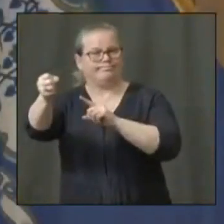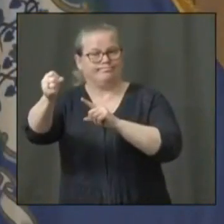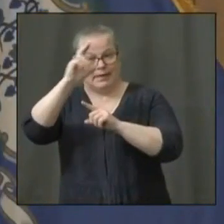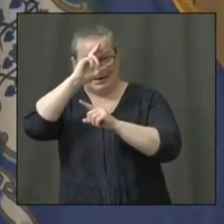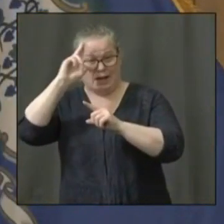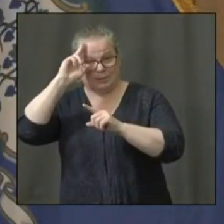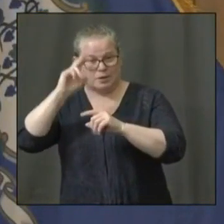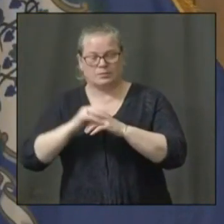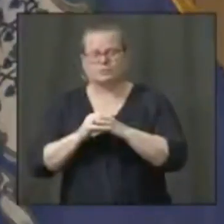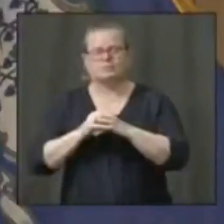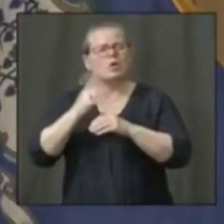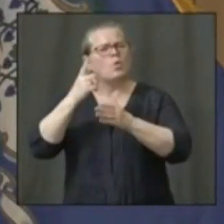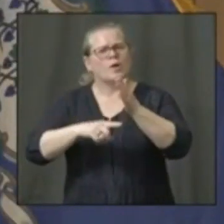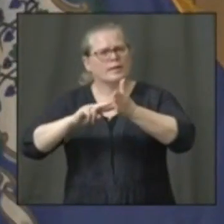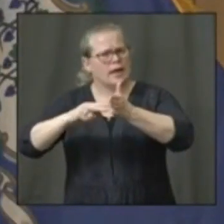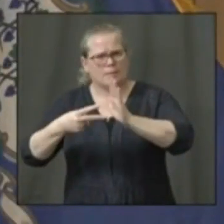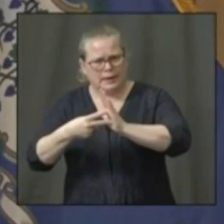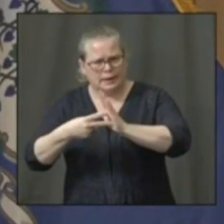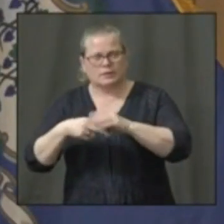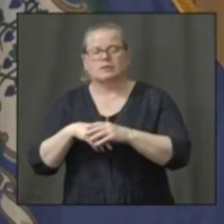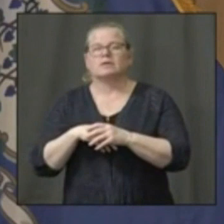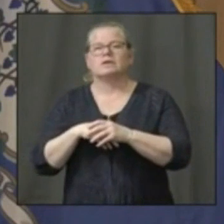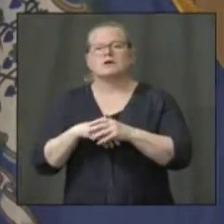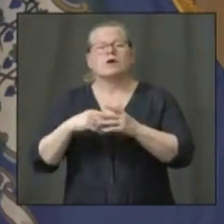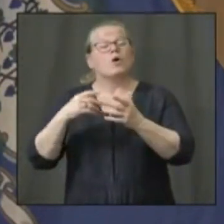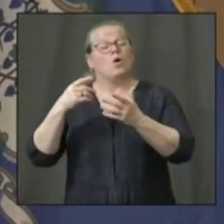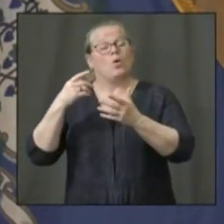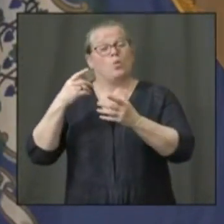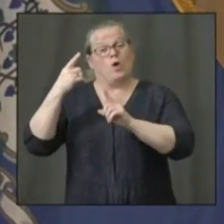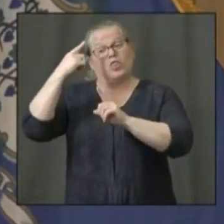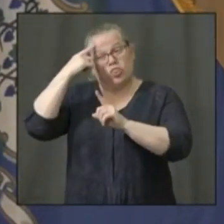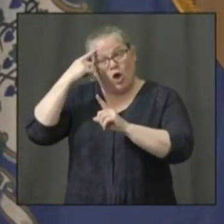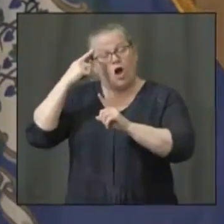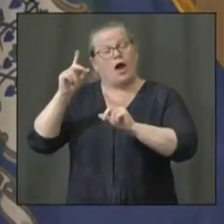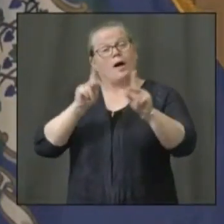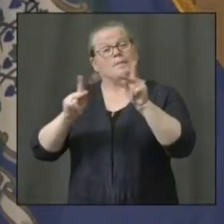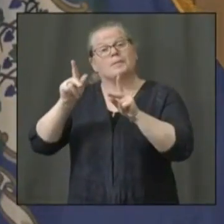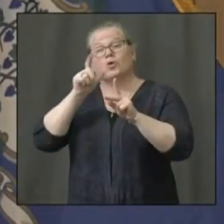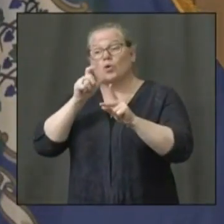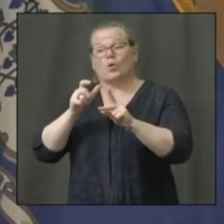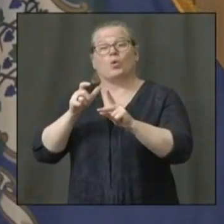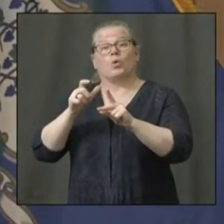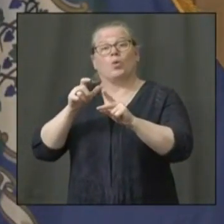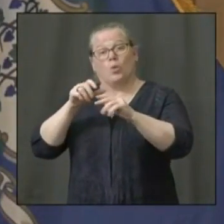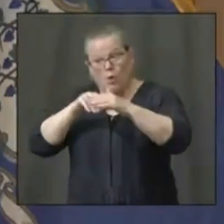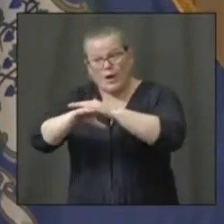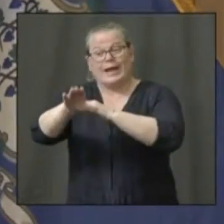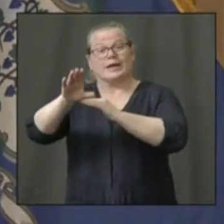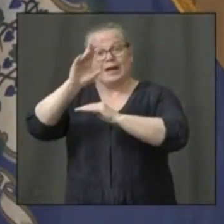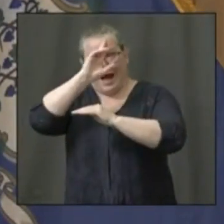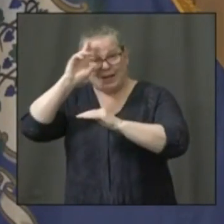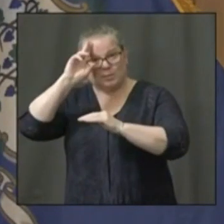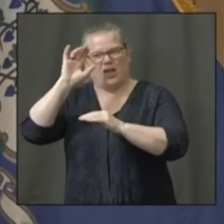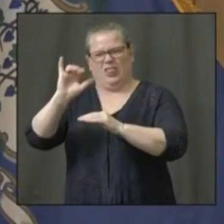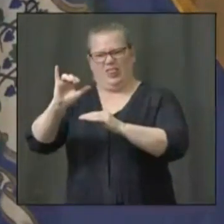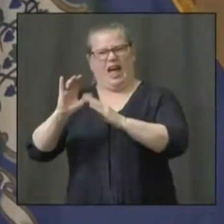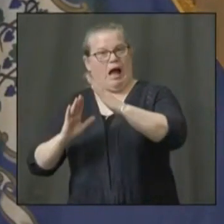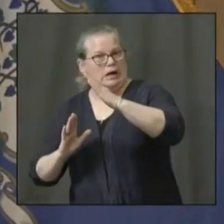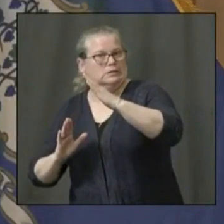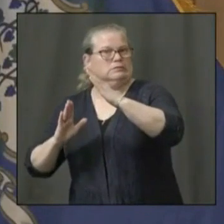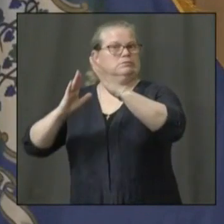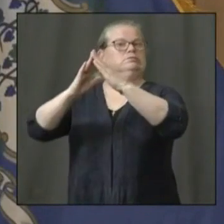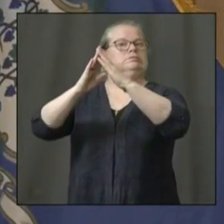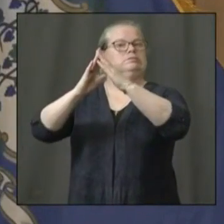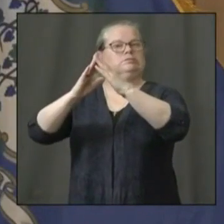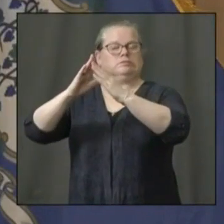That means, as I've said before, we thought the number of hospitalizations, that could have been the surge, that could have been the apex. That is